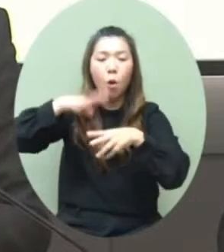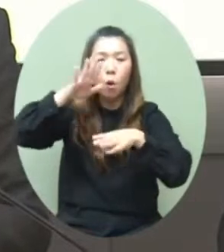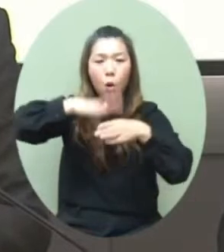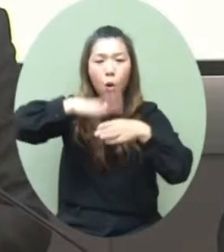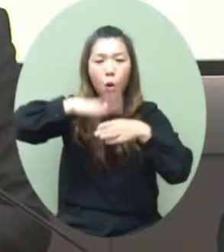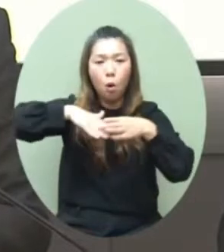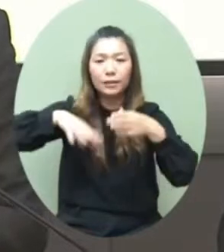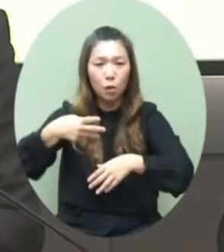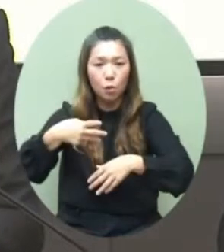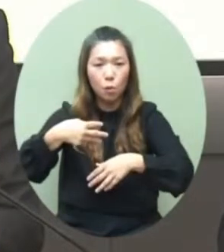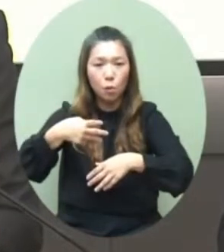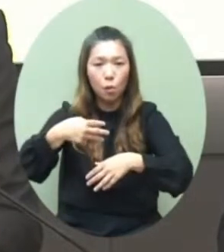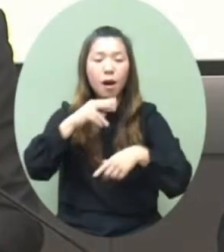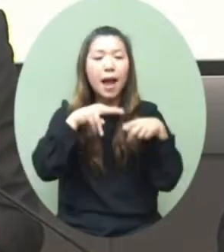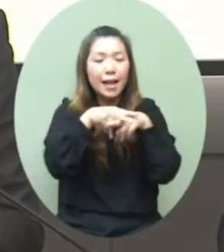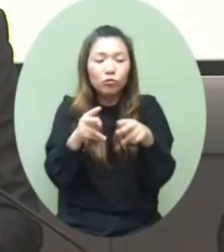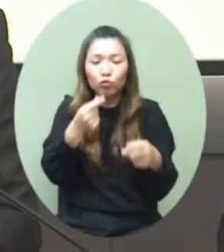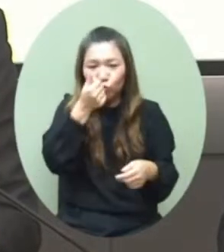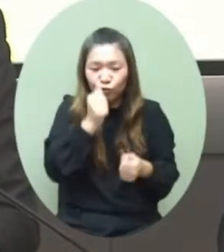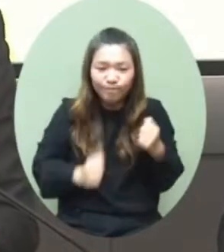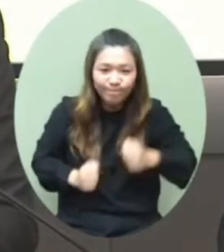Fun Run Sports Carnival,